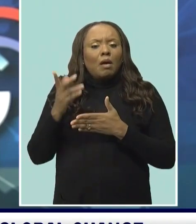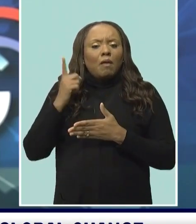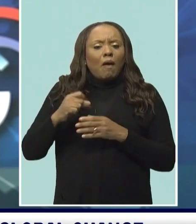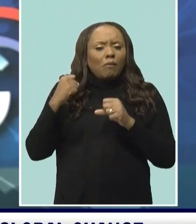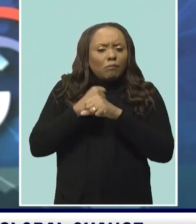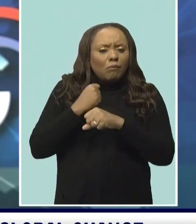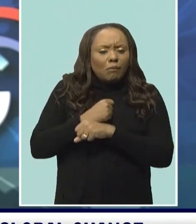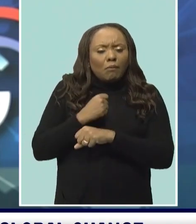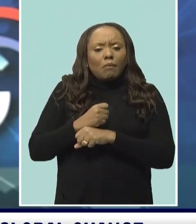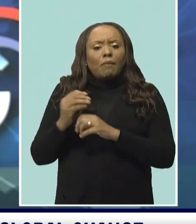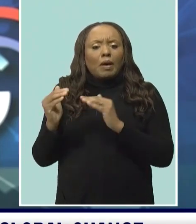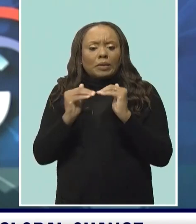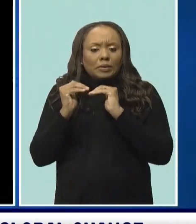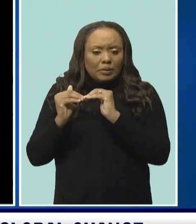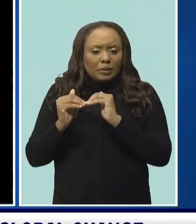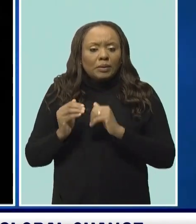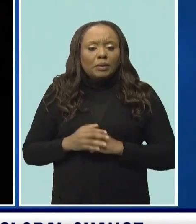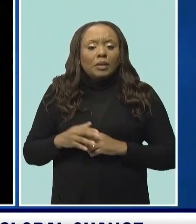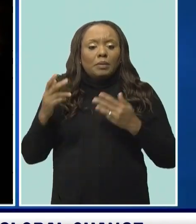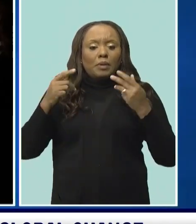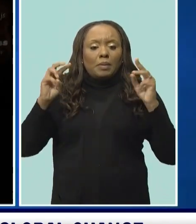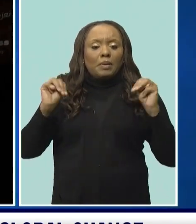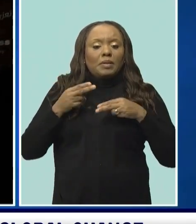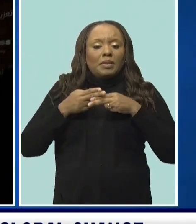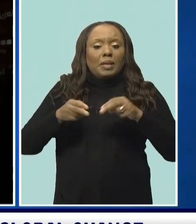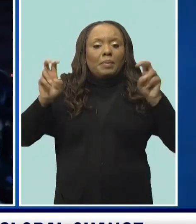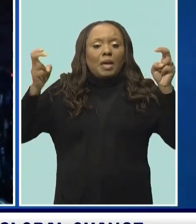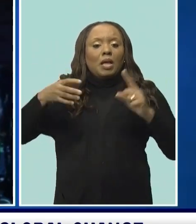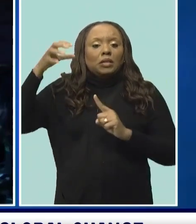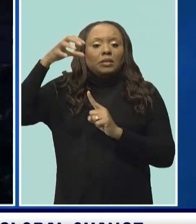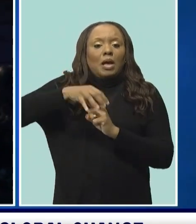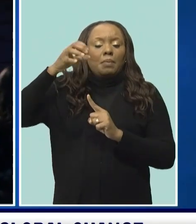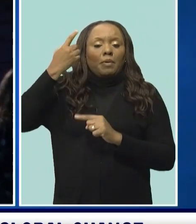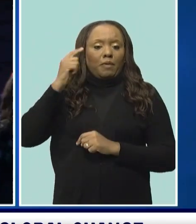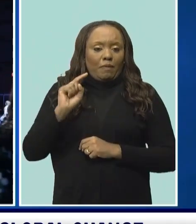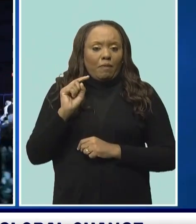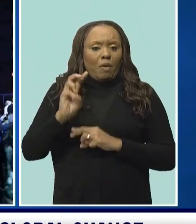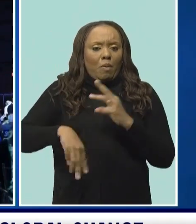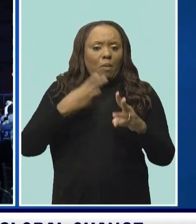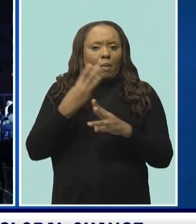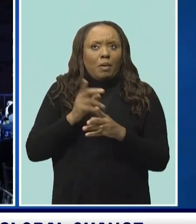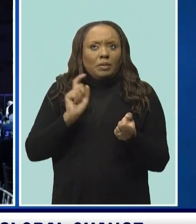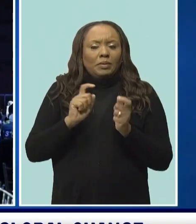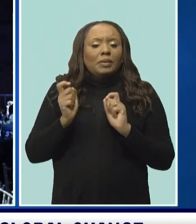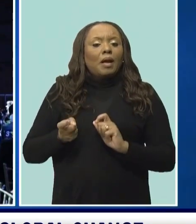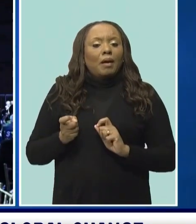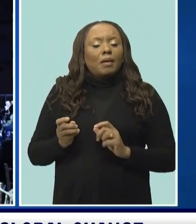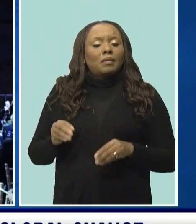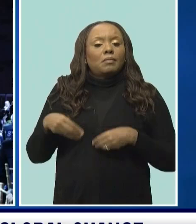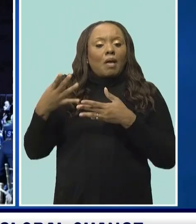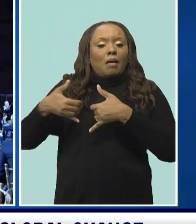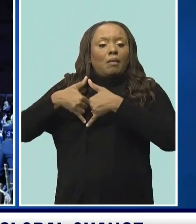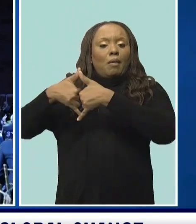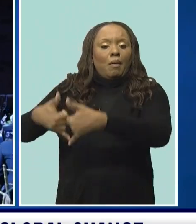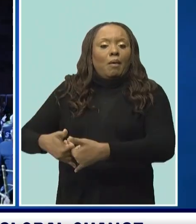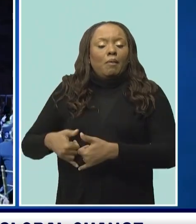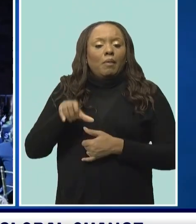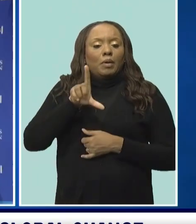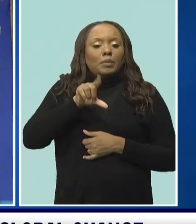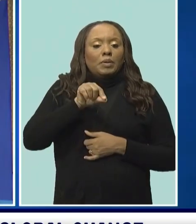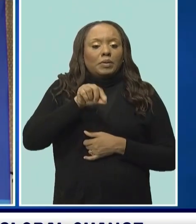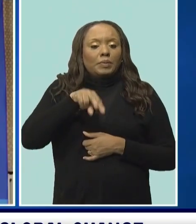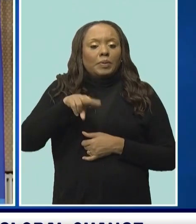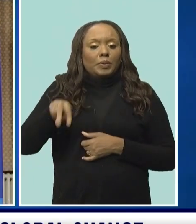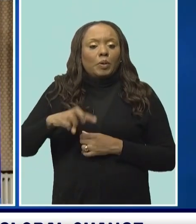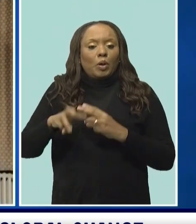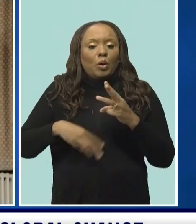sustainable world. She has been named a champion for global change. Prime Minister Mottley was presented with the award during the 2022